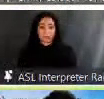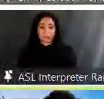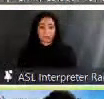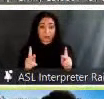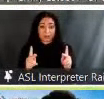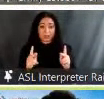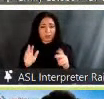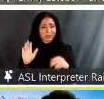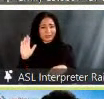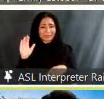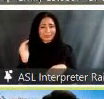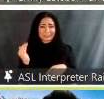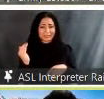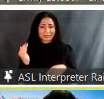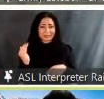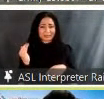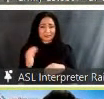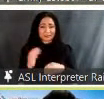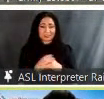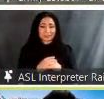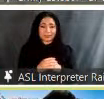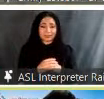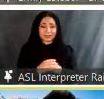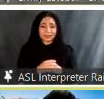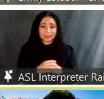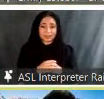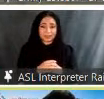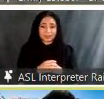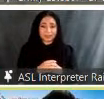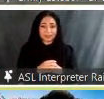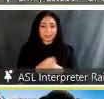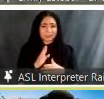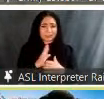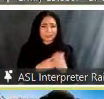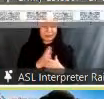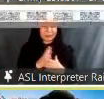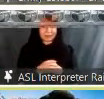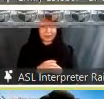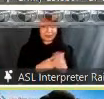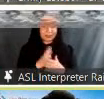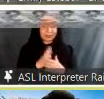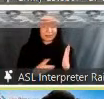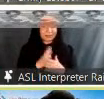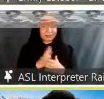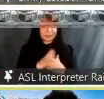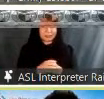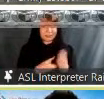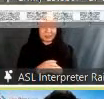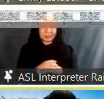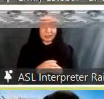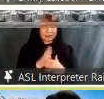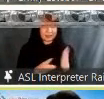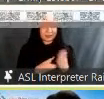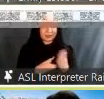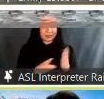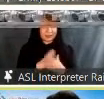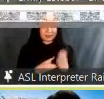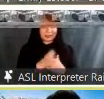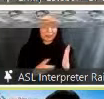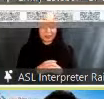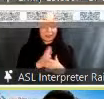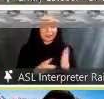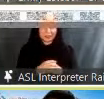there seems to be some technical difficulties with the timer, but that is perfectly fine. We're just gonna go